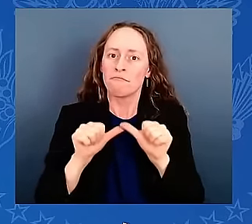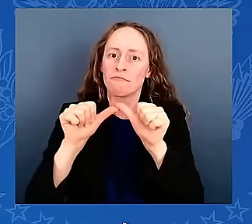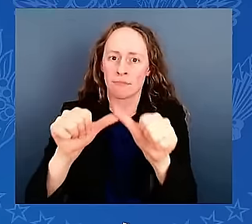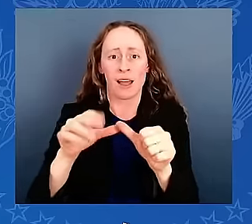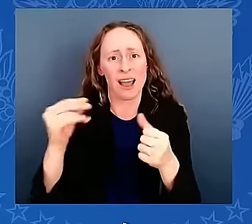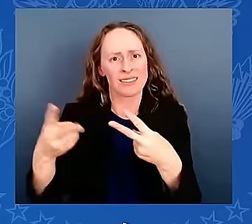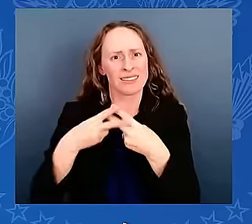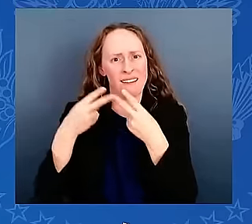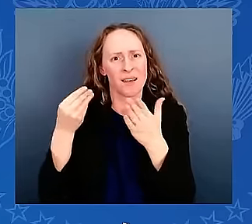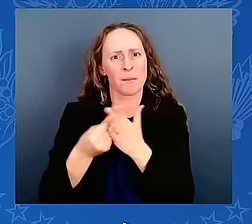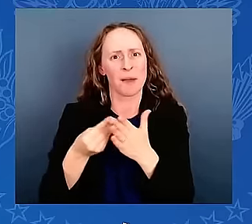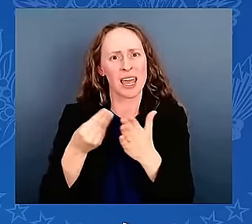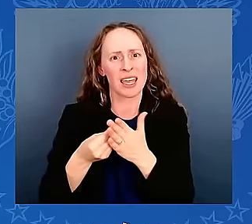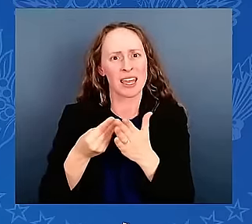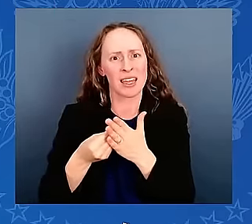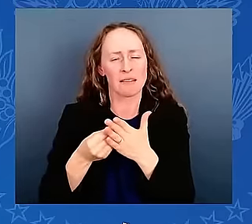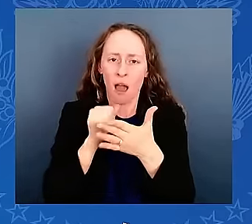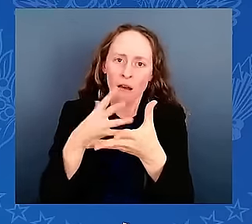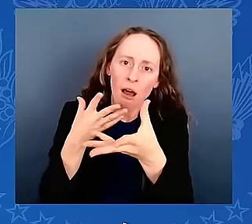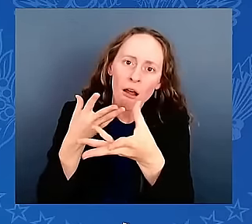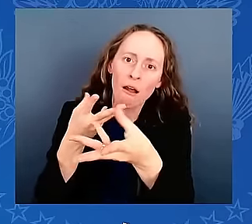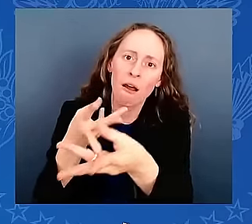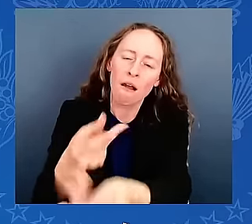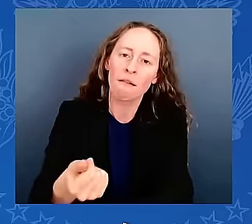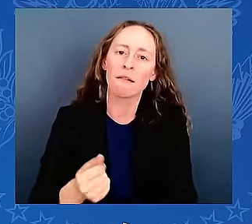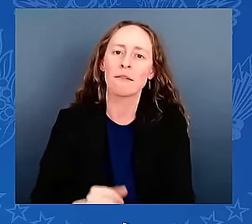Medicare. It saves the taxpayer